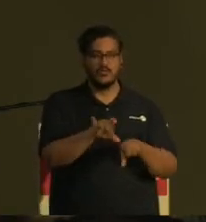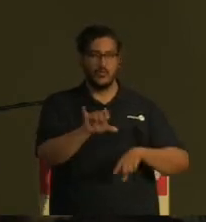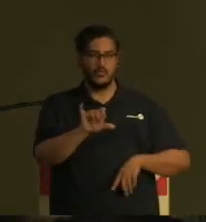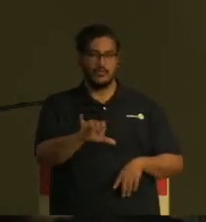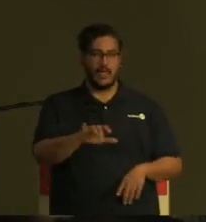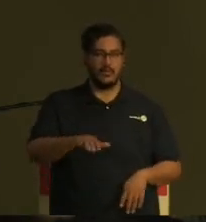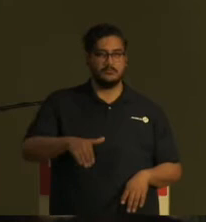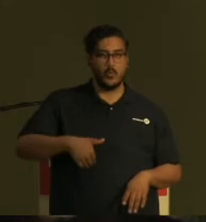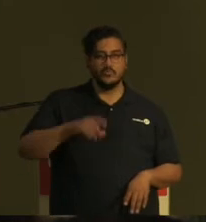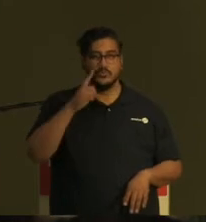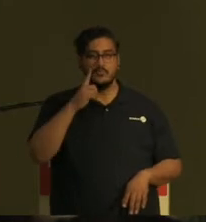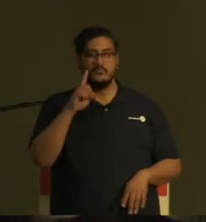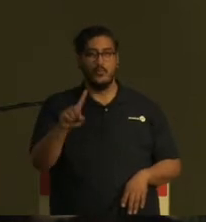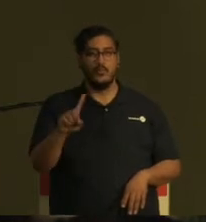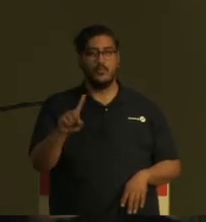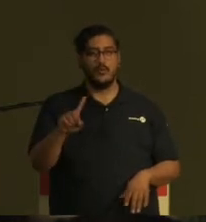connected to the notion of